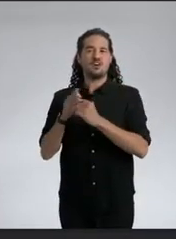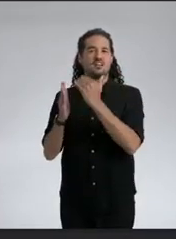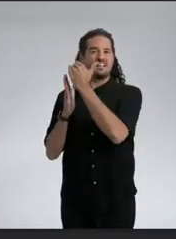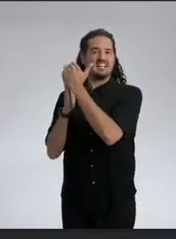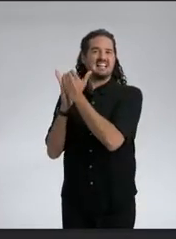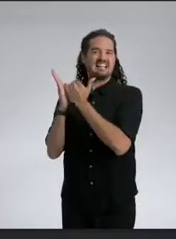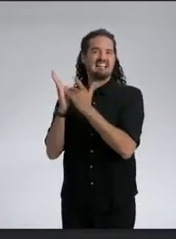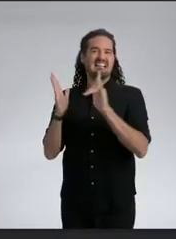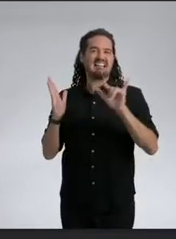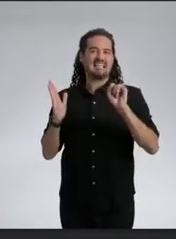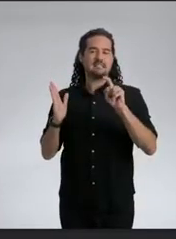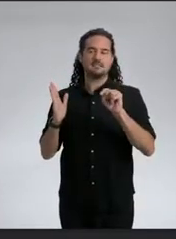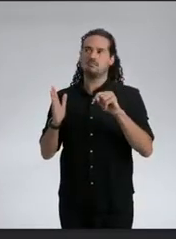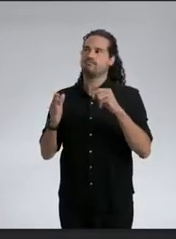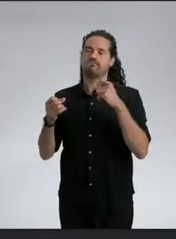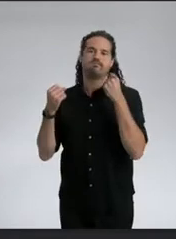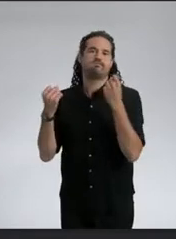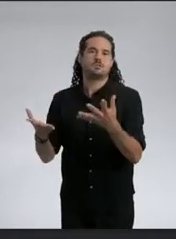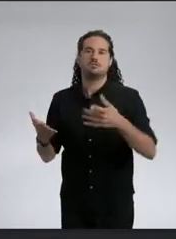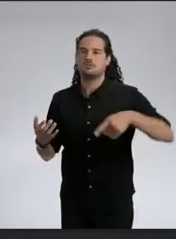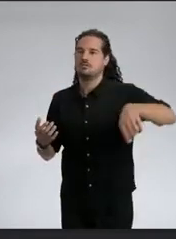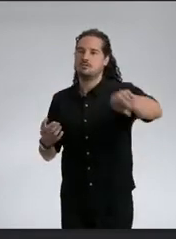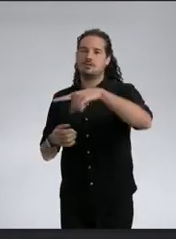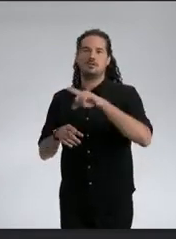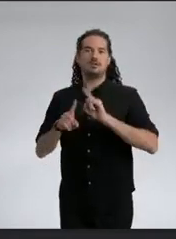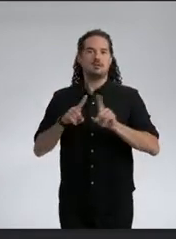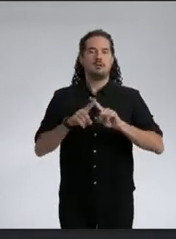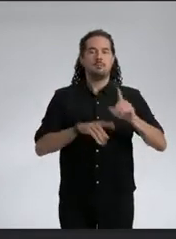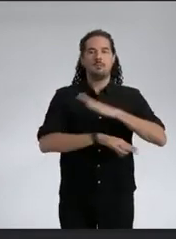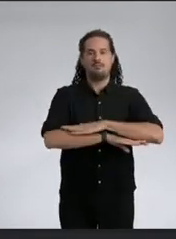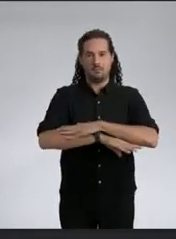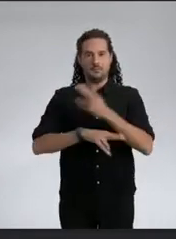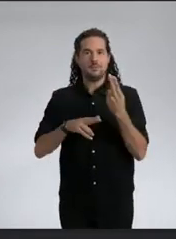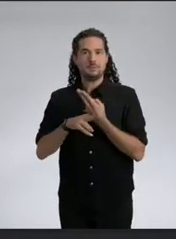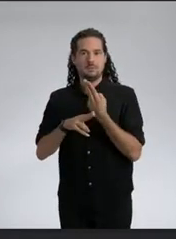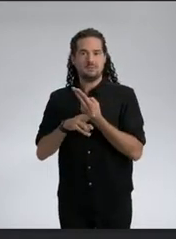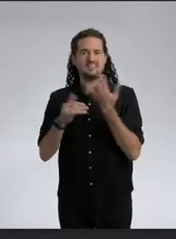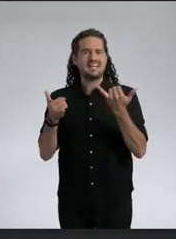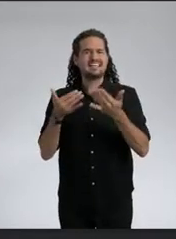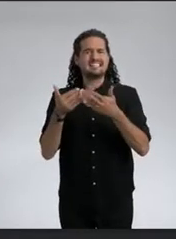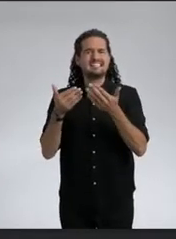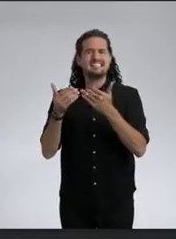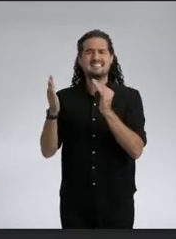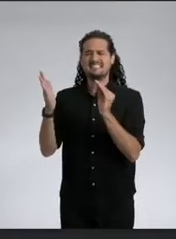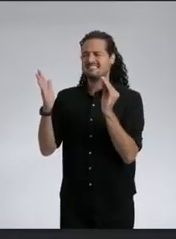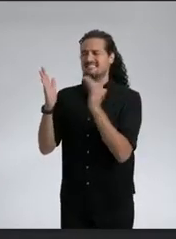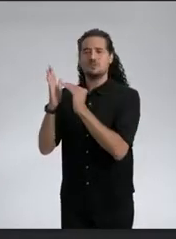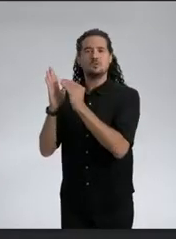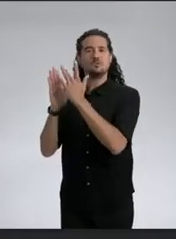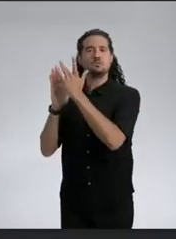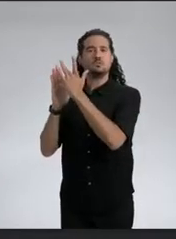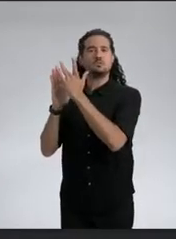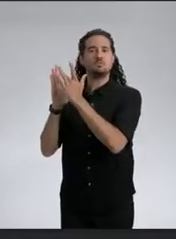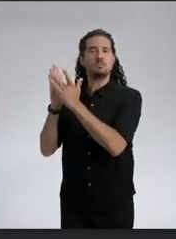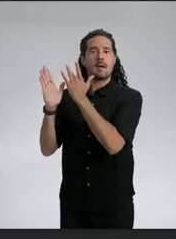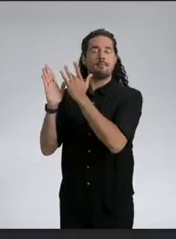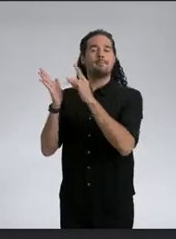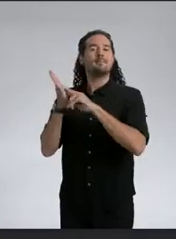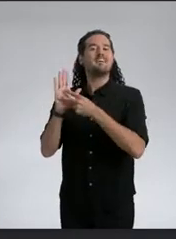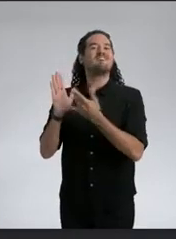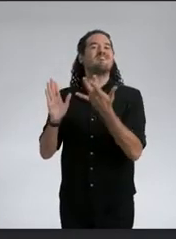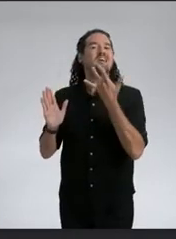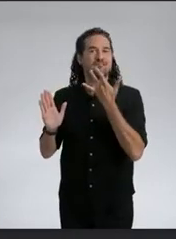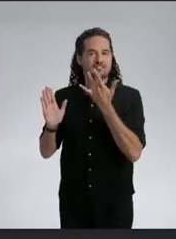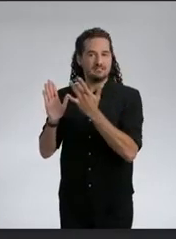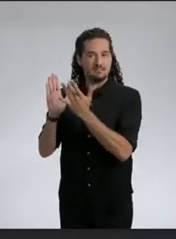across all our platforms. We can now easily add a swipe action to mark a smoothie as a favorite. Adding pull